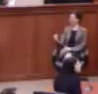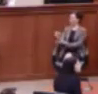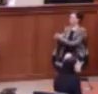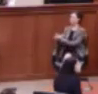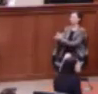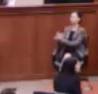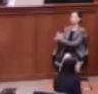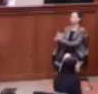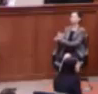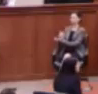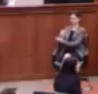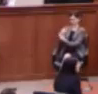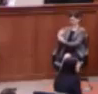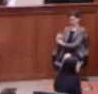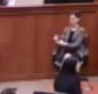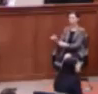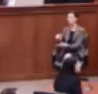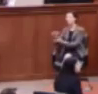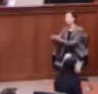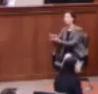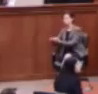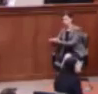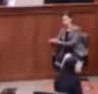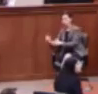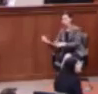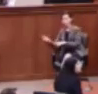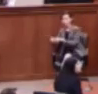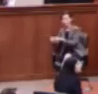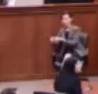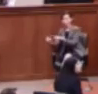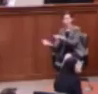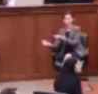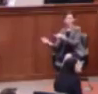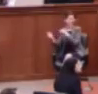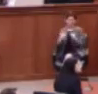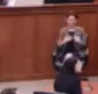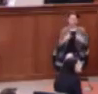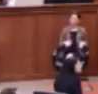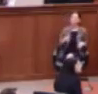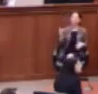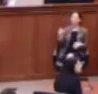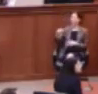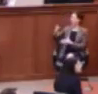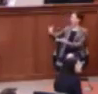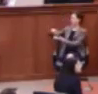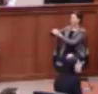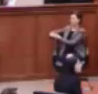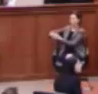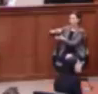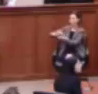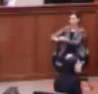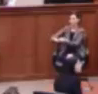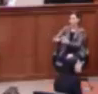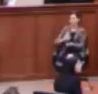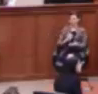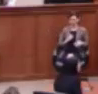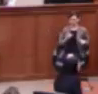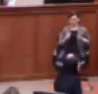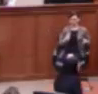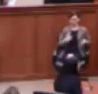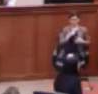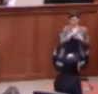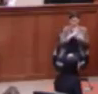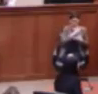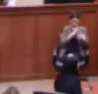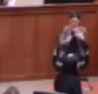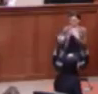actually visited, along with another school that we're looking to partner with and pattern some of our practices after, to make sure we're offering